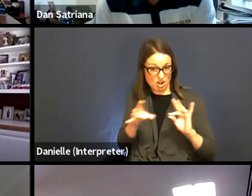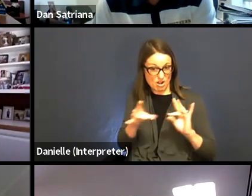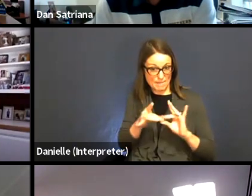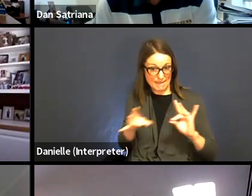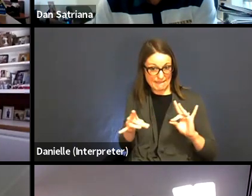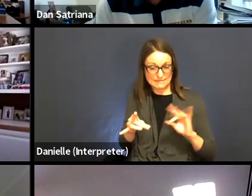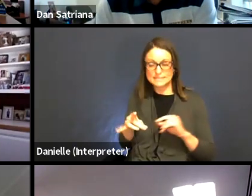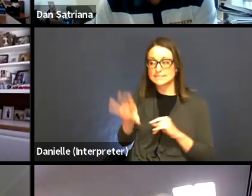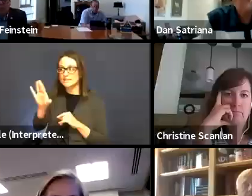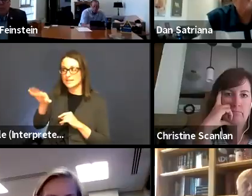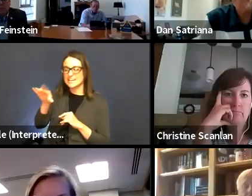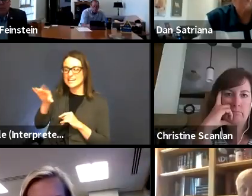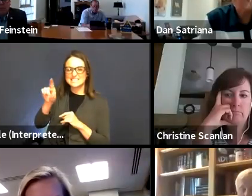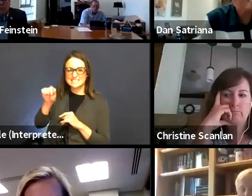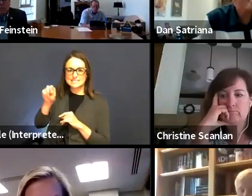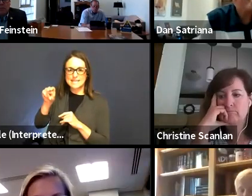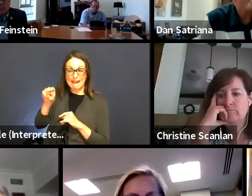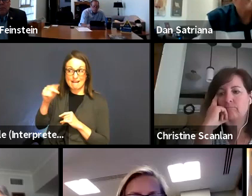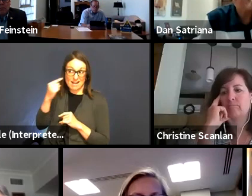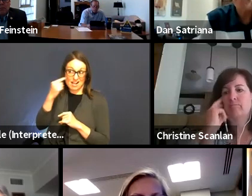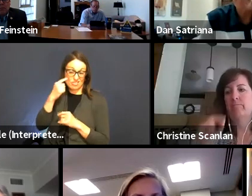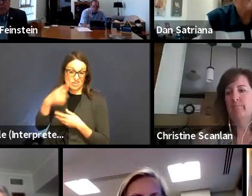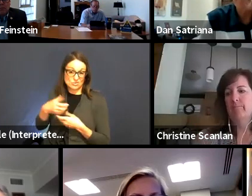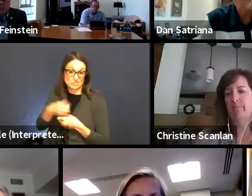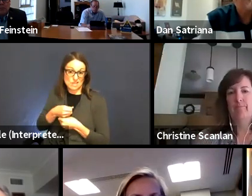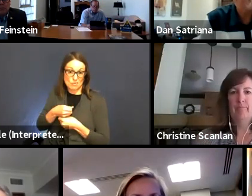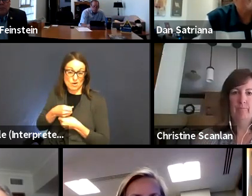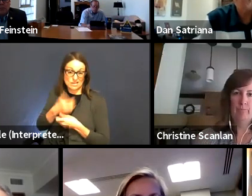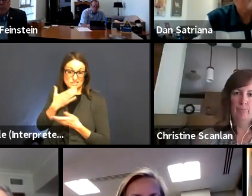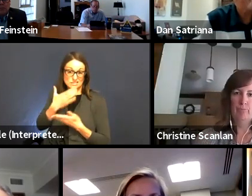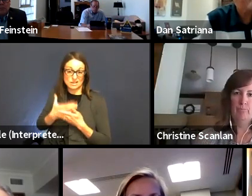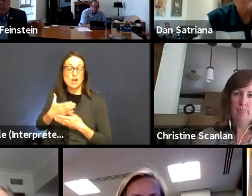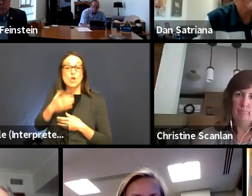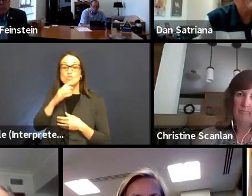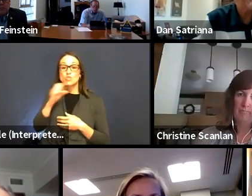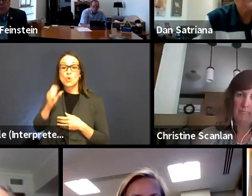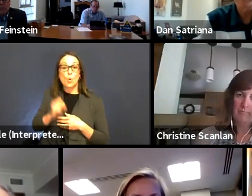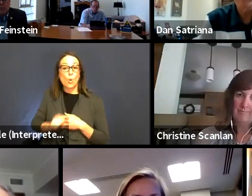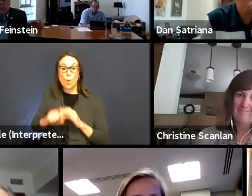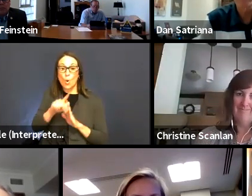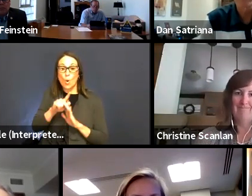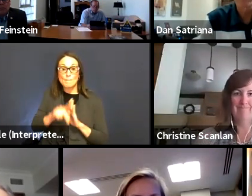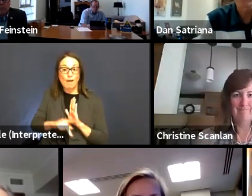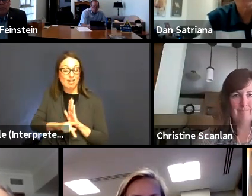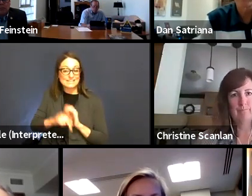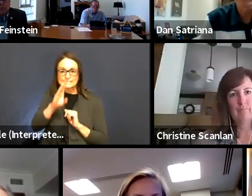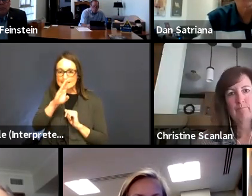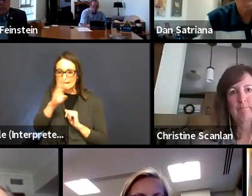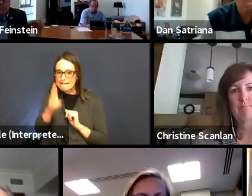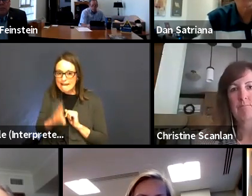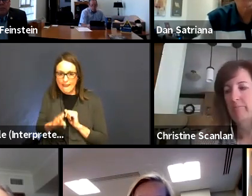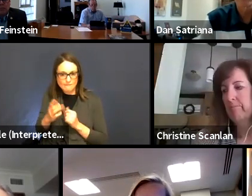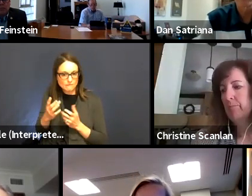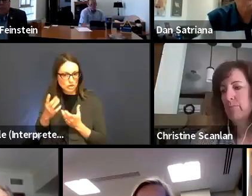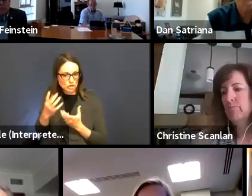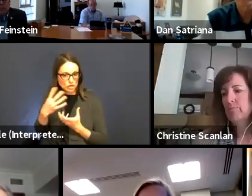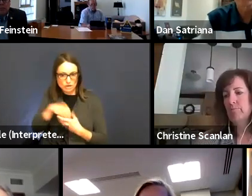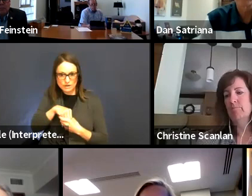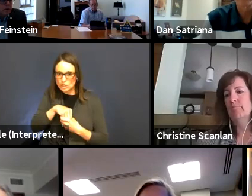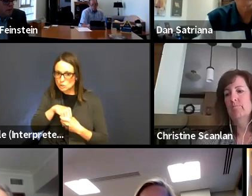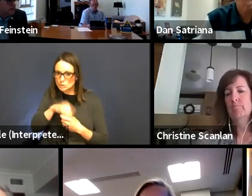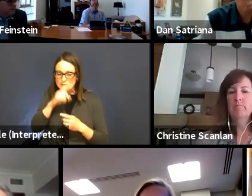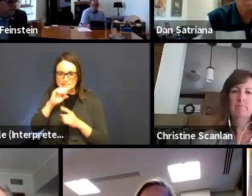Dan, I think you summarized it. The old policy never contemplated a situation